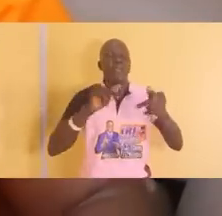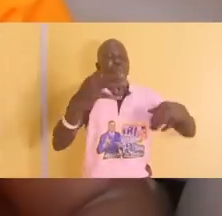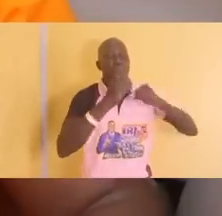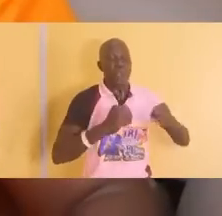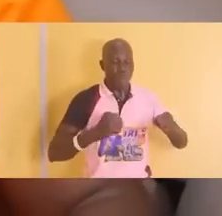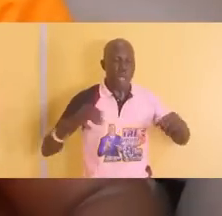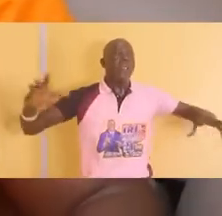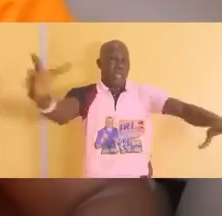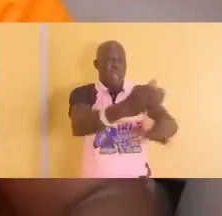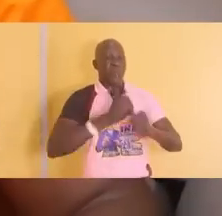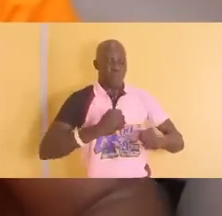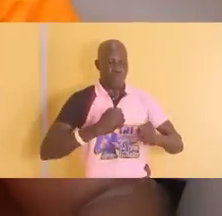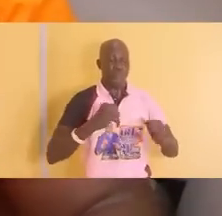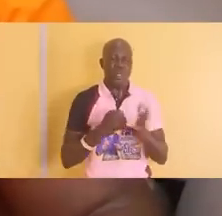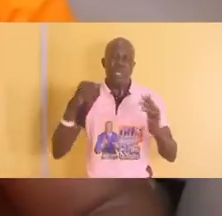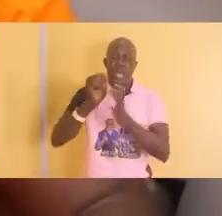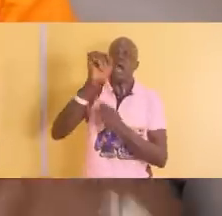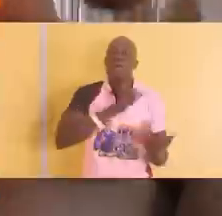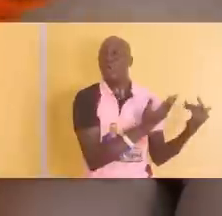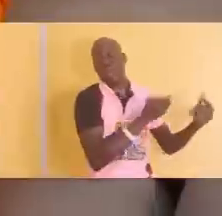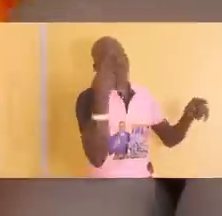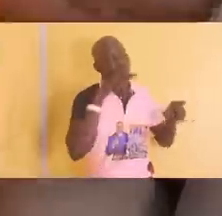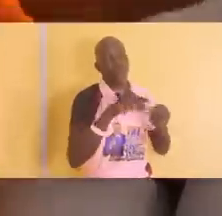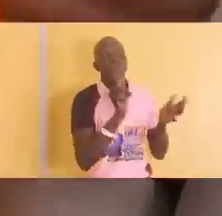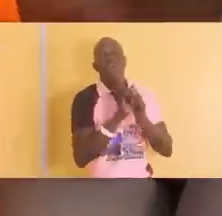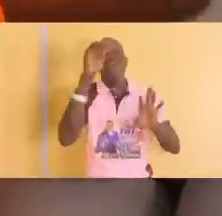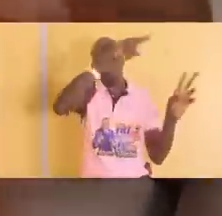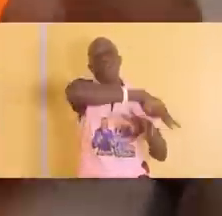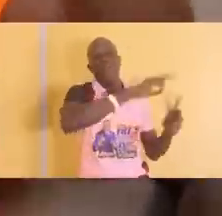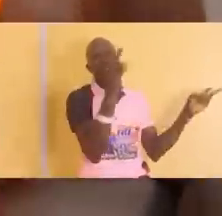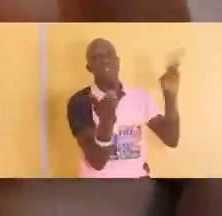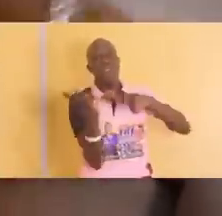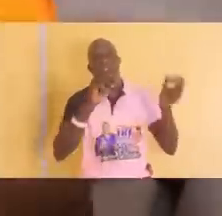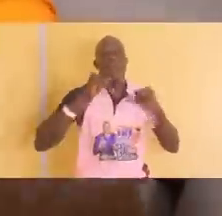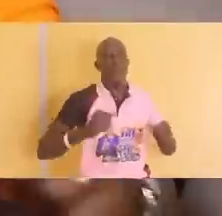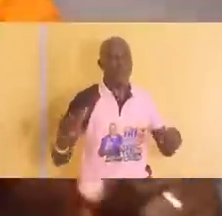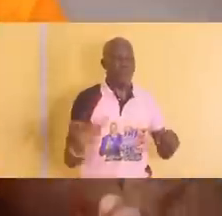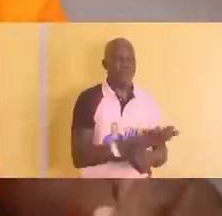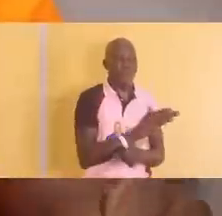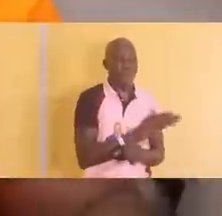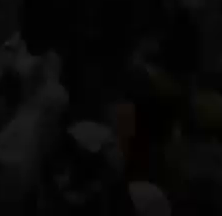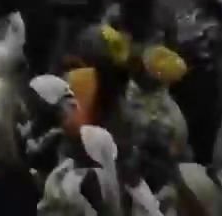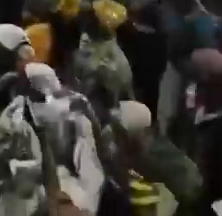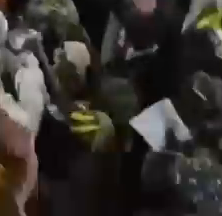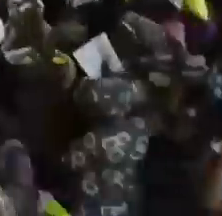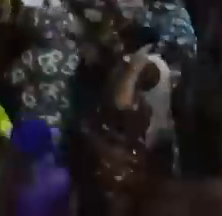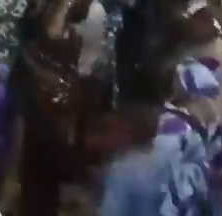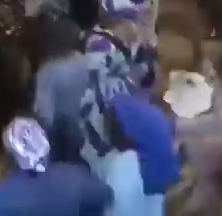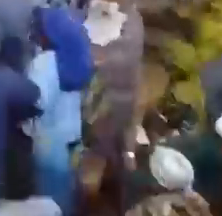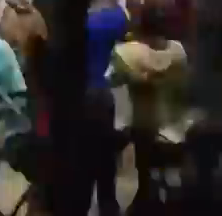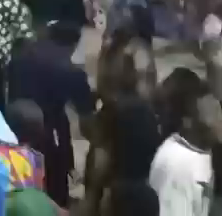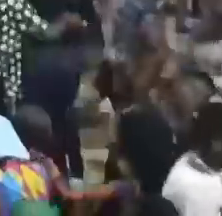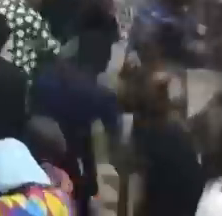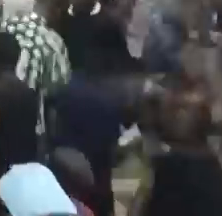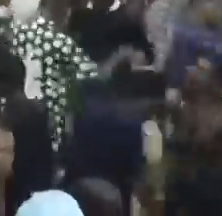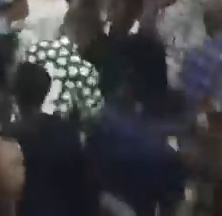people that are powerful. They are strong. Take away force. I wait for you. They will be powerful. Gbogbo èèyàn